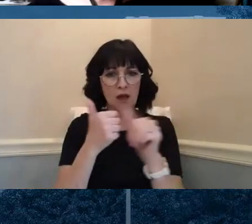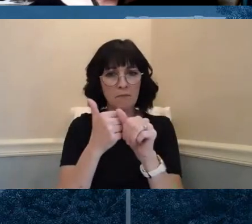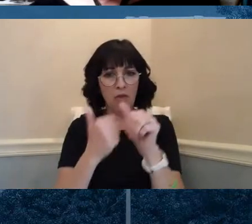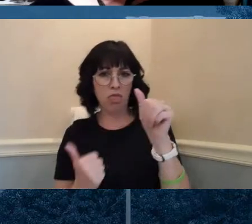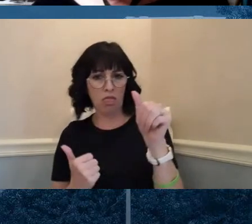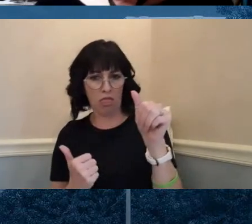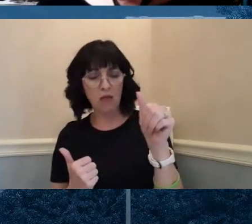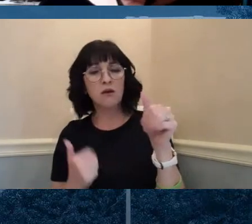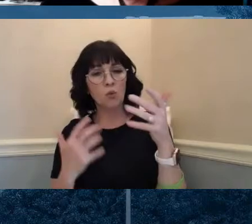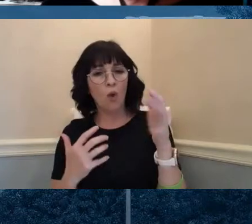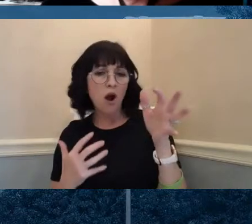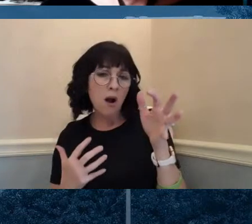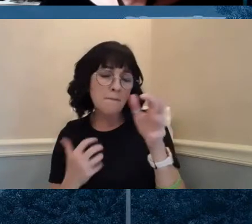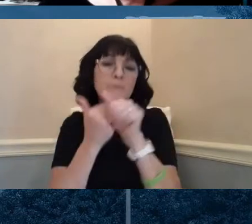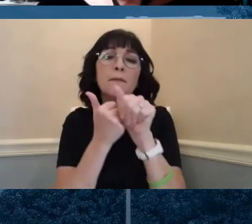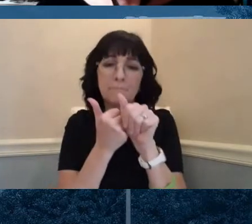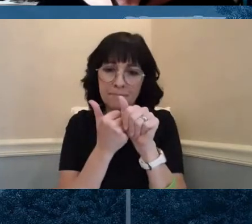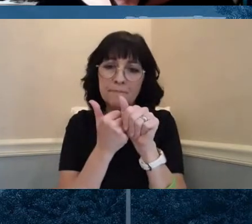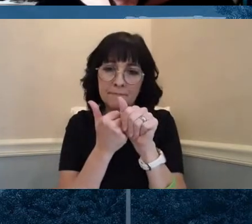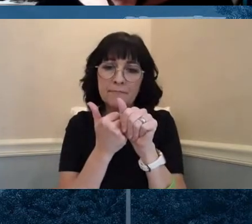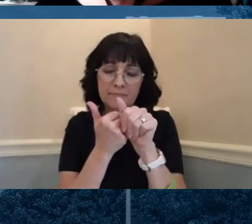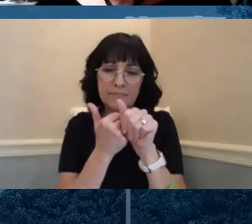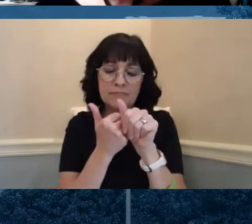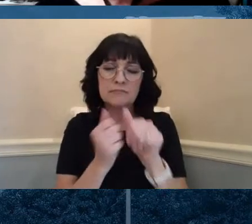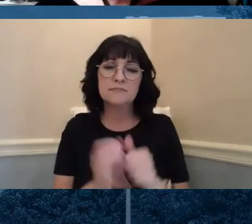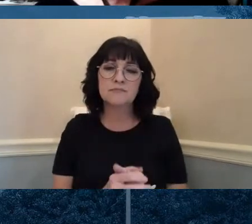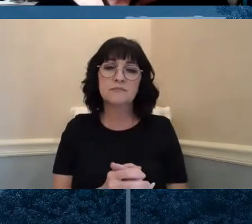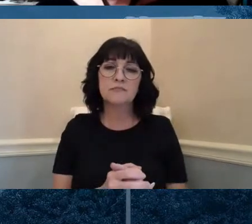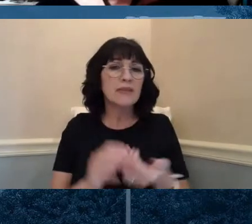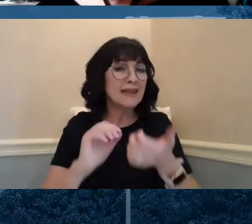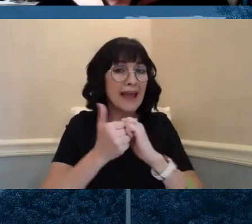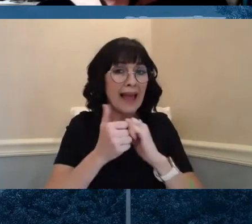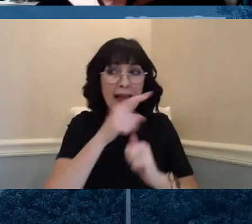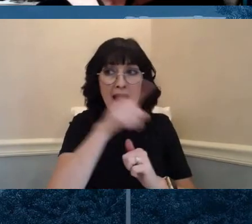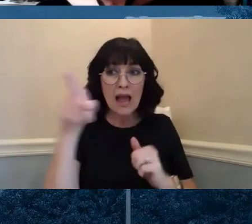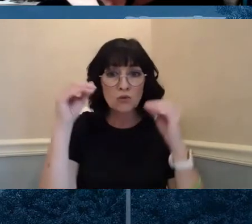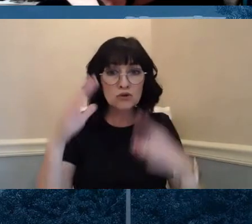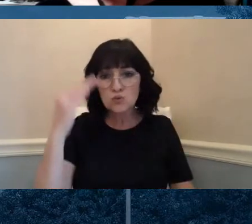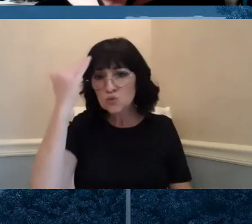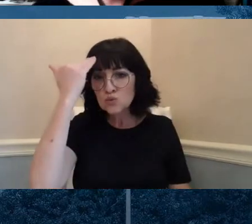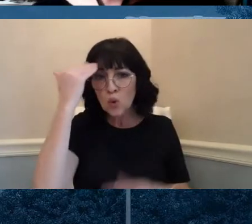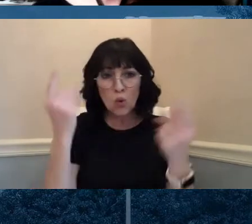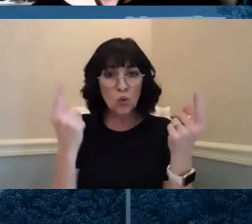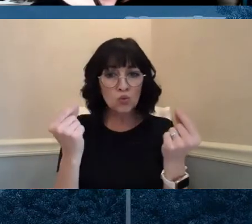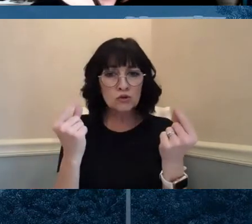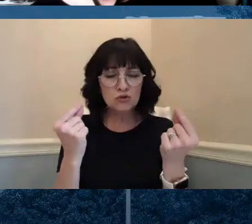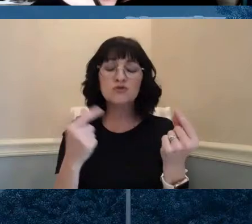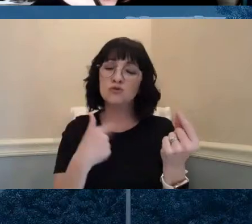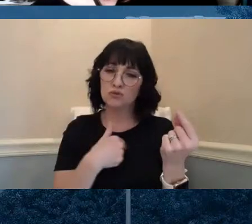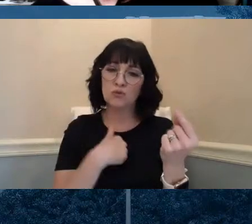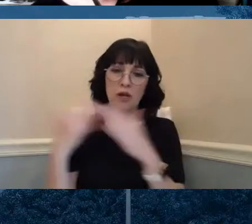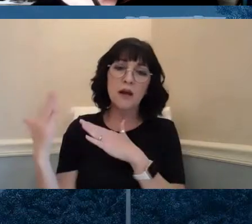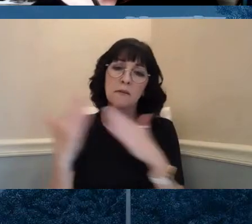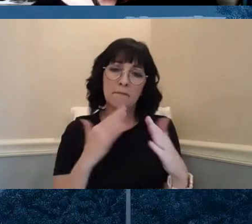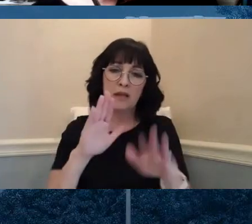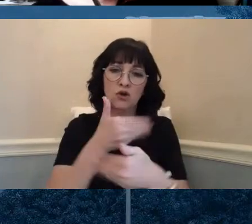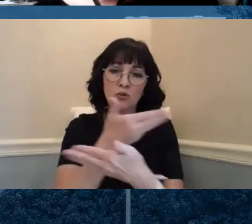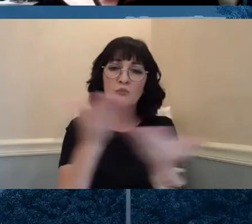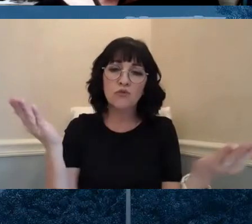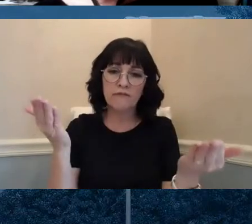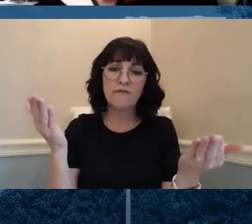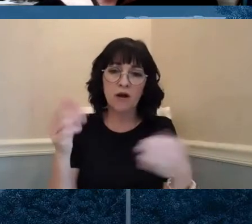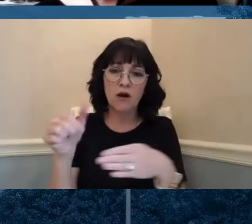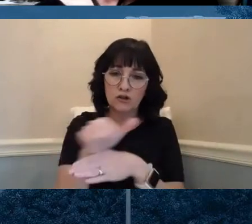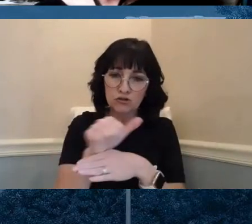this support and training and the professional learning is the second major part of our plan. And this would be for not only